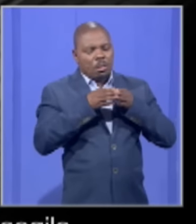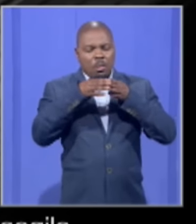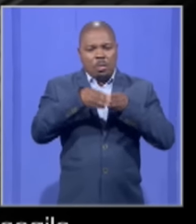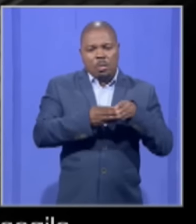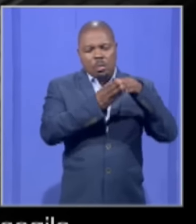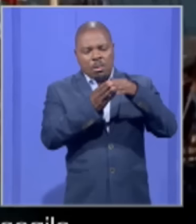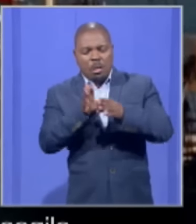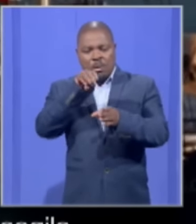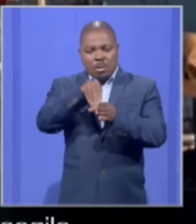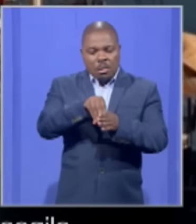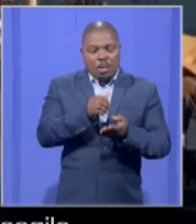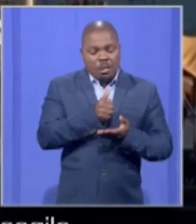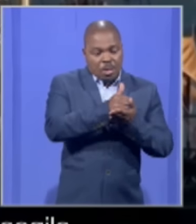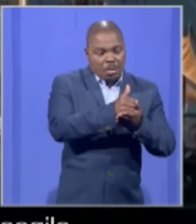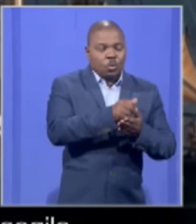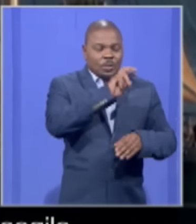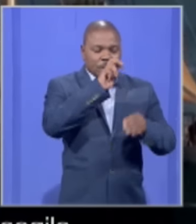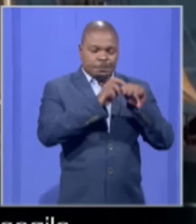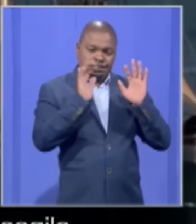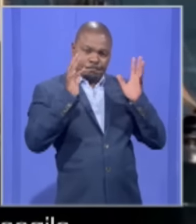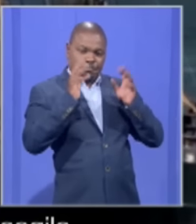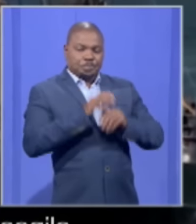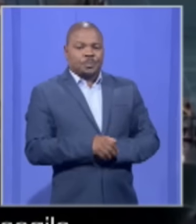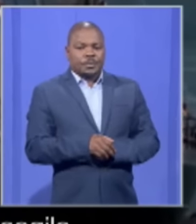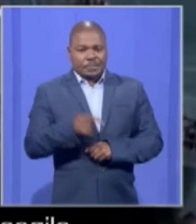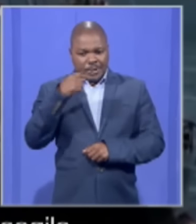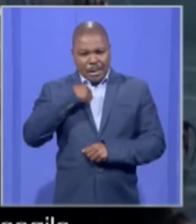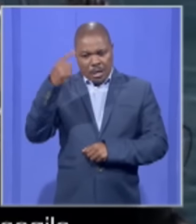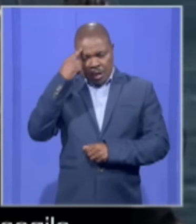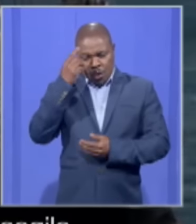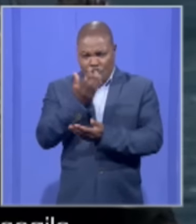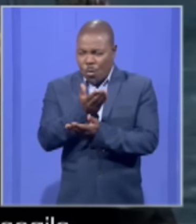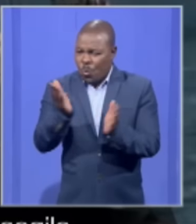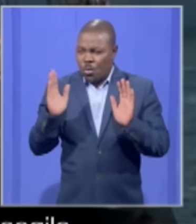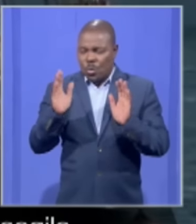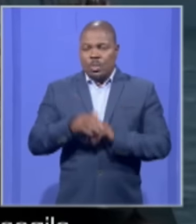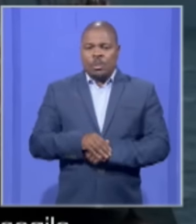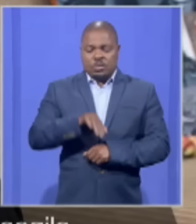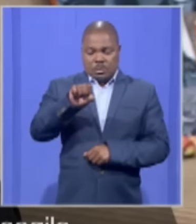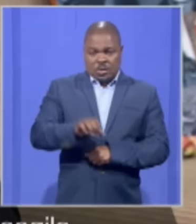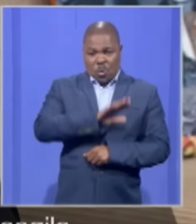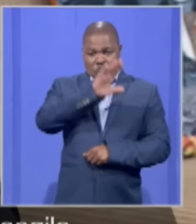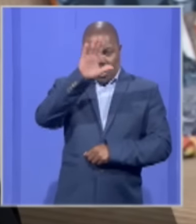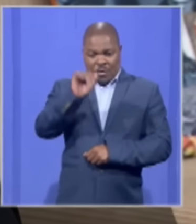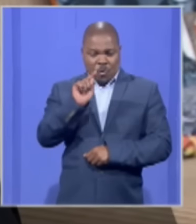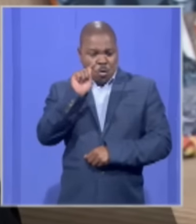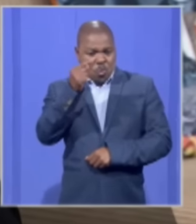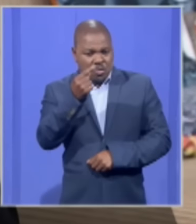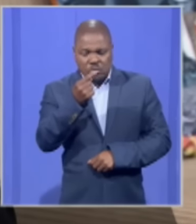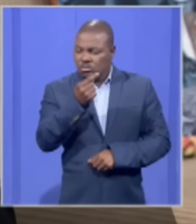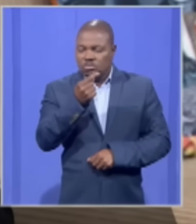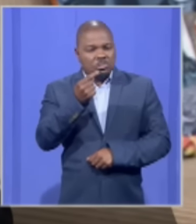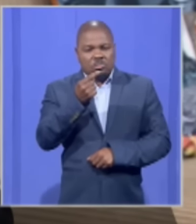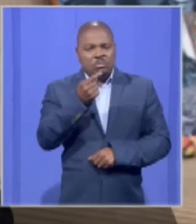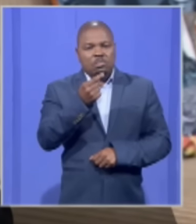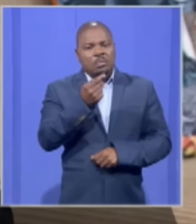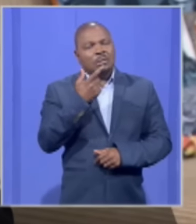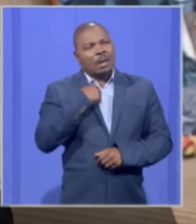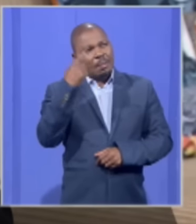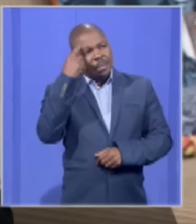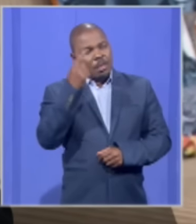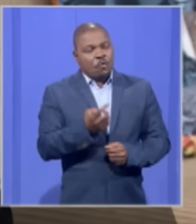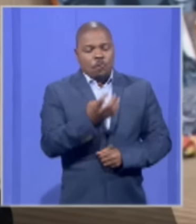a tshwanetse go tlotlomadiwa. I think all of us, it's not just, the South Africans were there. They were citizens, I think, from